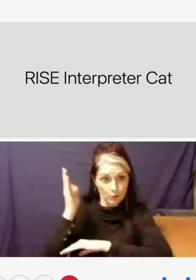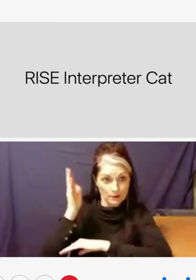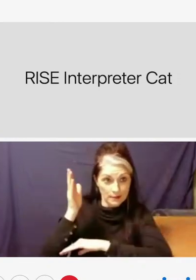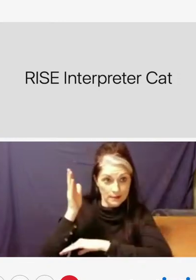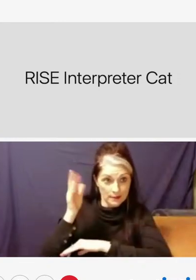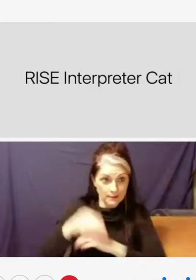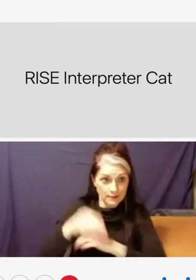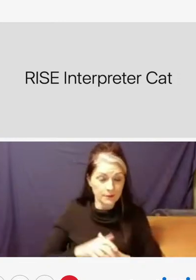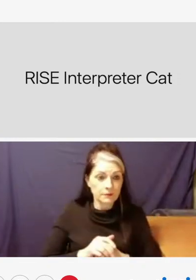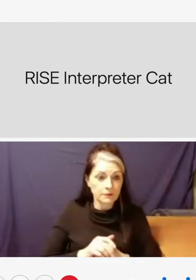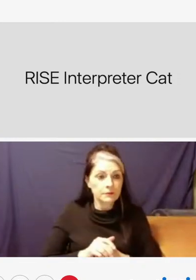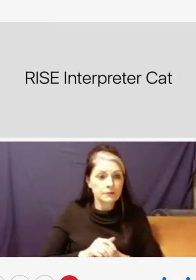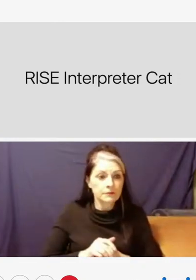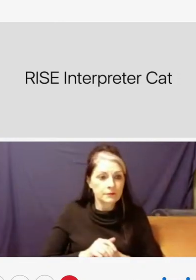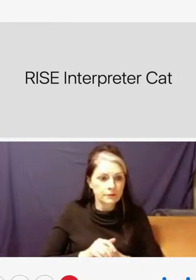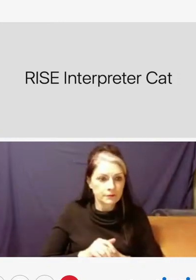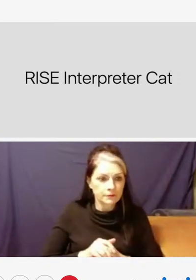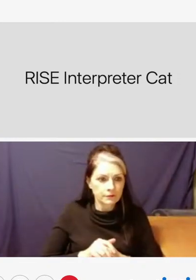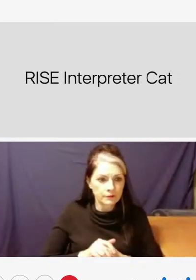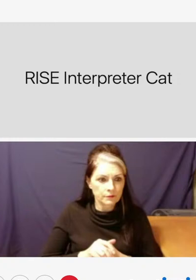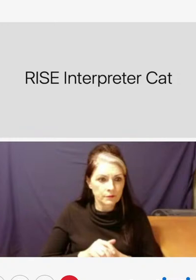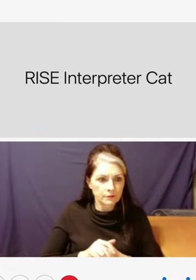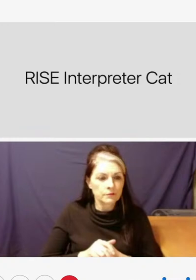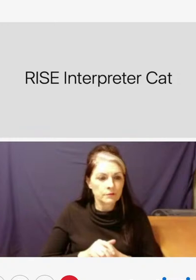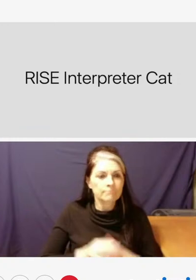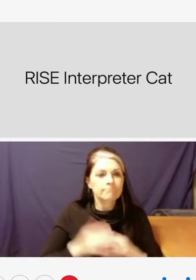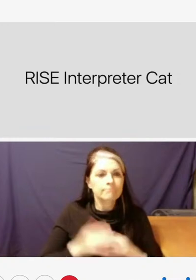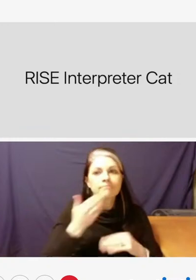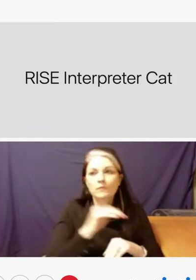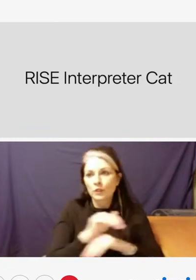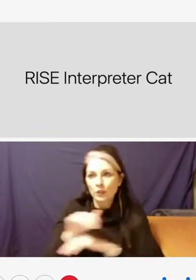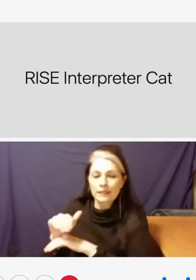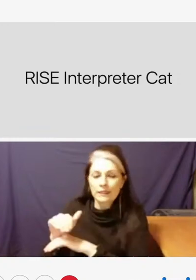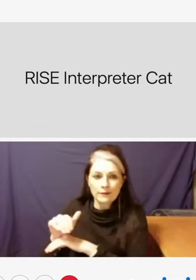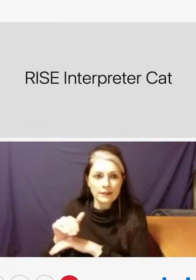presenting good evening not really presenting just